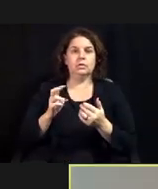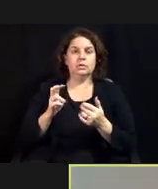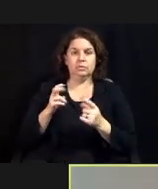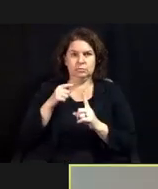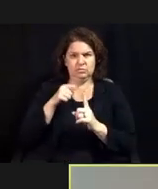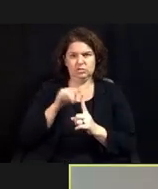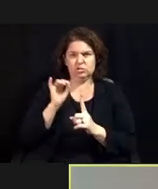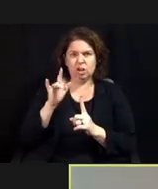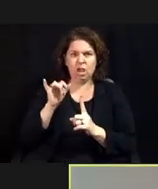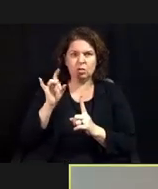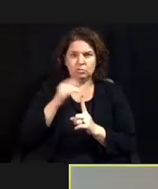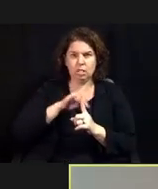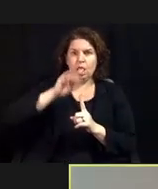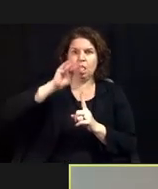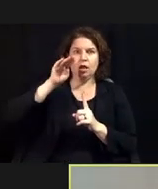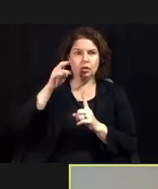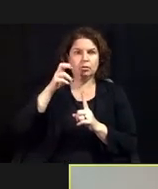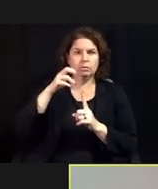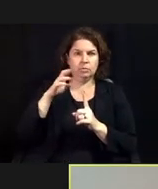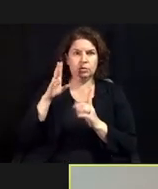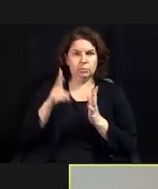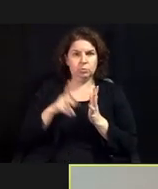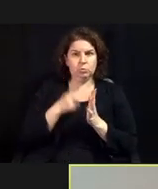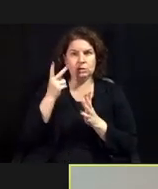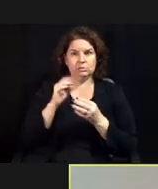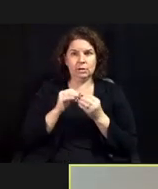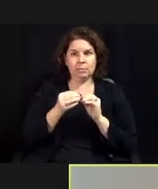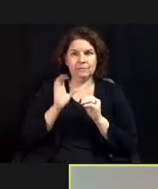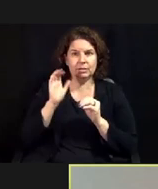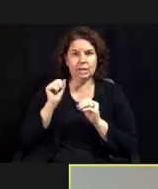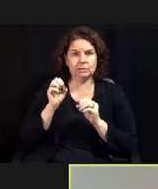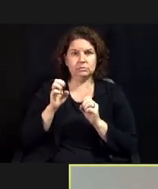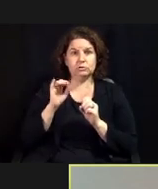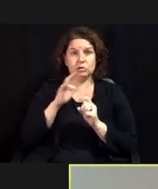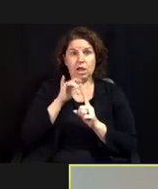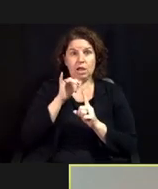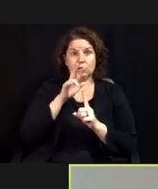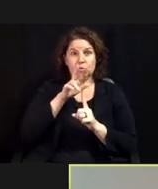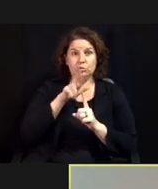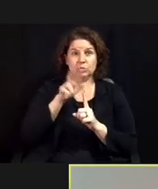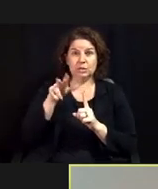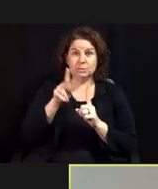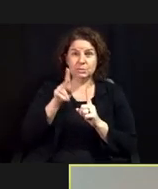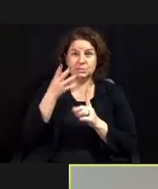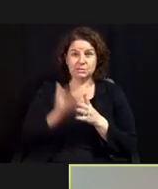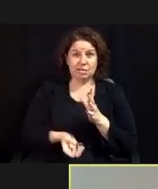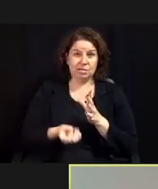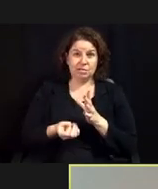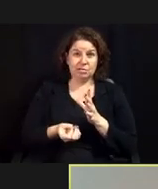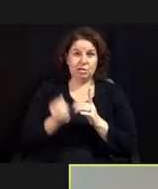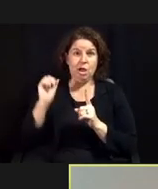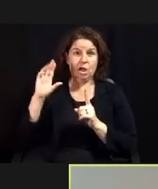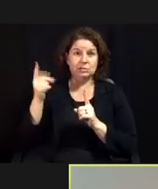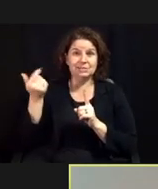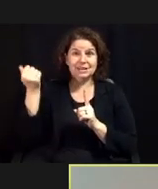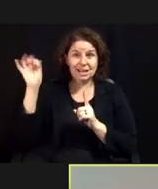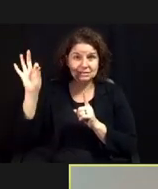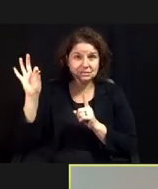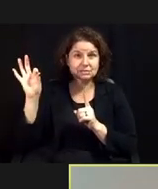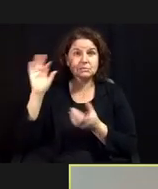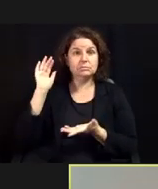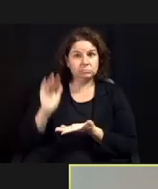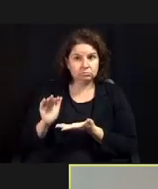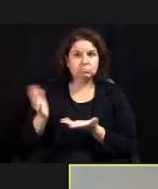had 33 deaths in July, 19 deaths in August, significant improvement, reductions in hospitalization